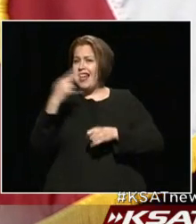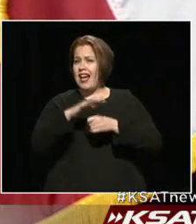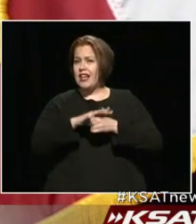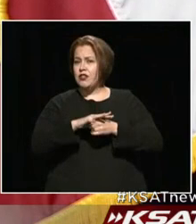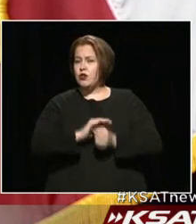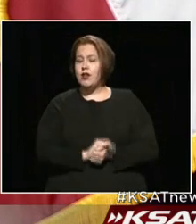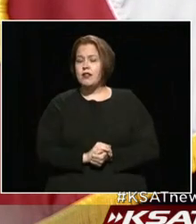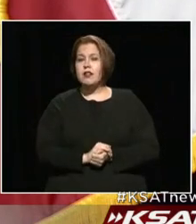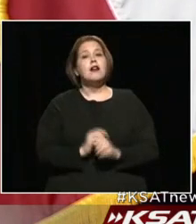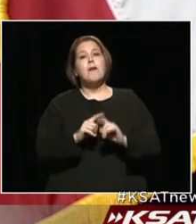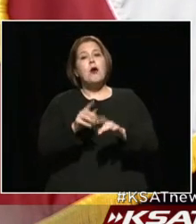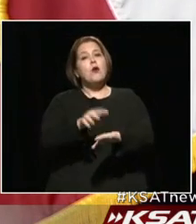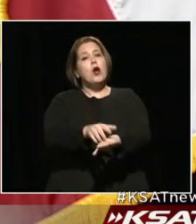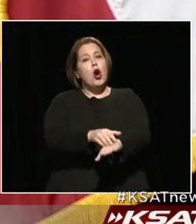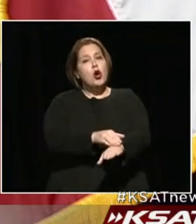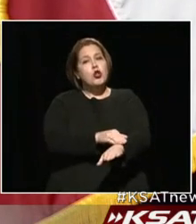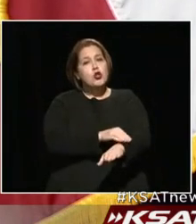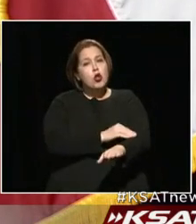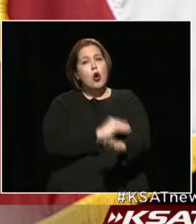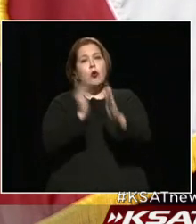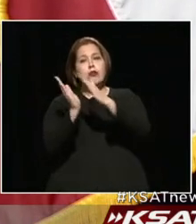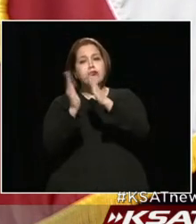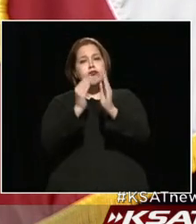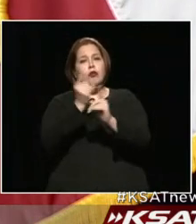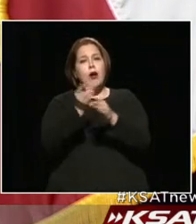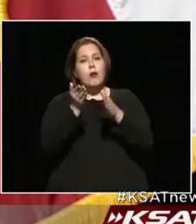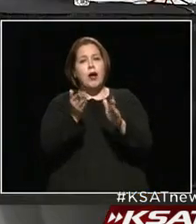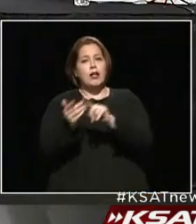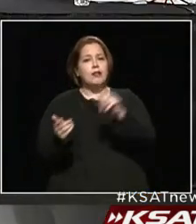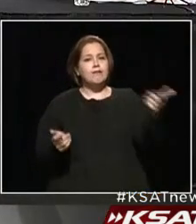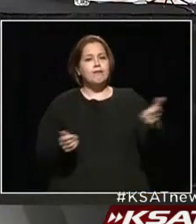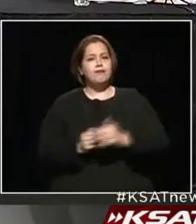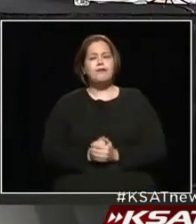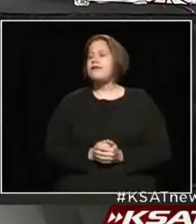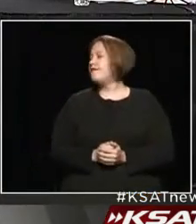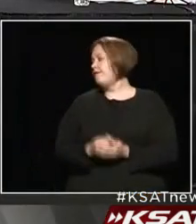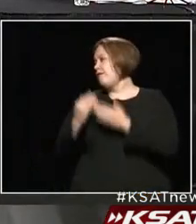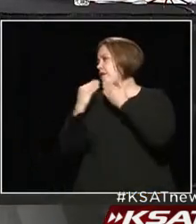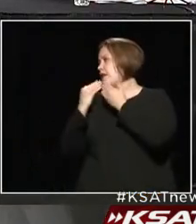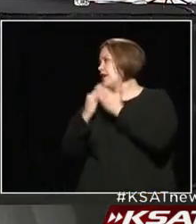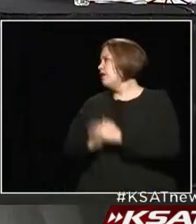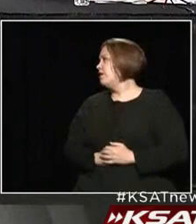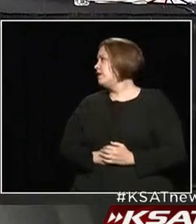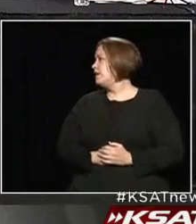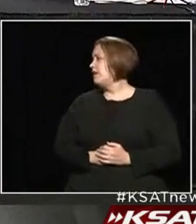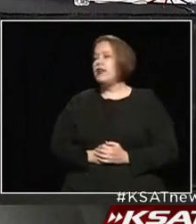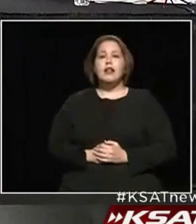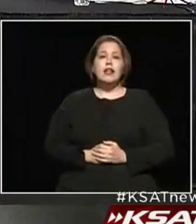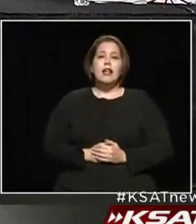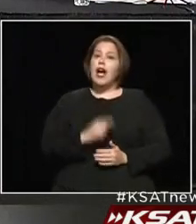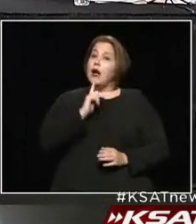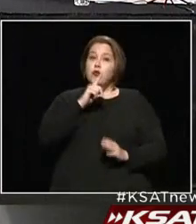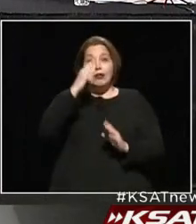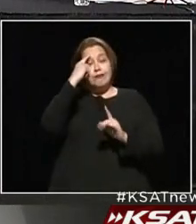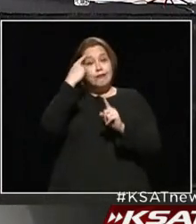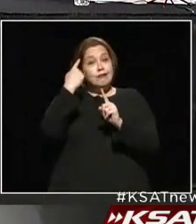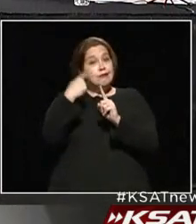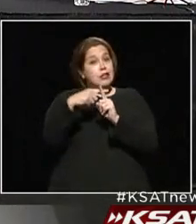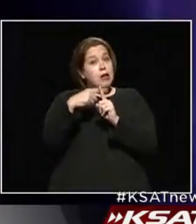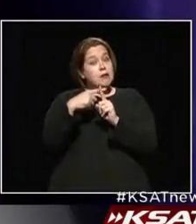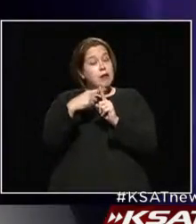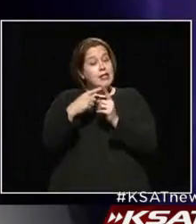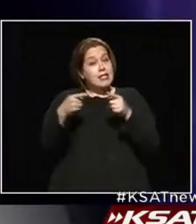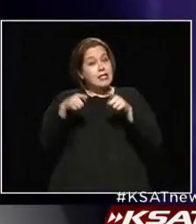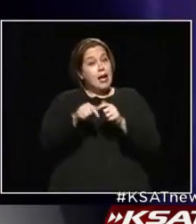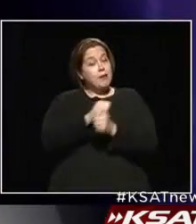stress, but we are slowly moving in the right direction. Let me turn it over to Judge Wolf. Yeah, thanks, Mayor, and I'm really optimistic about what's